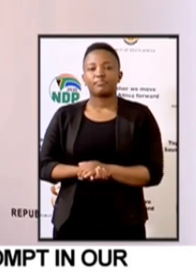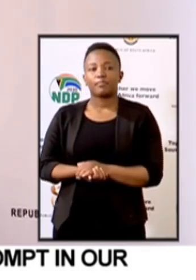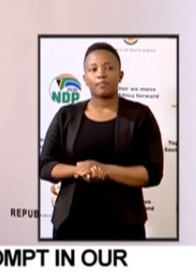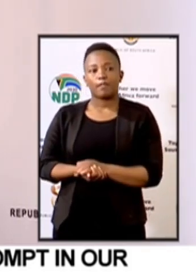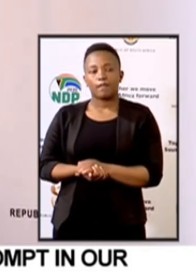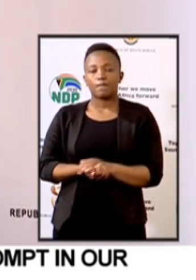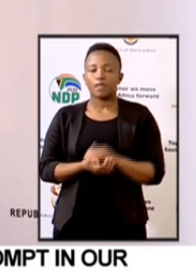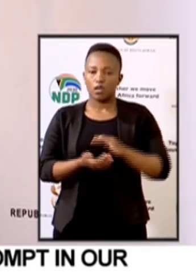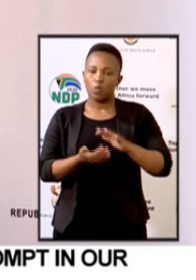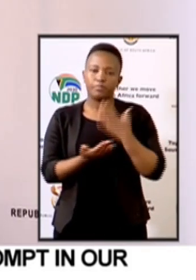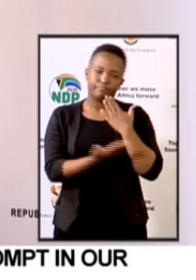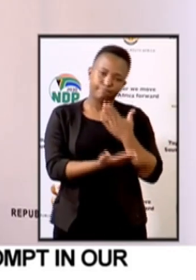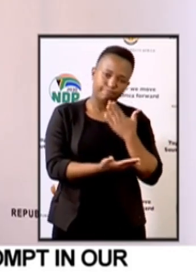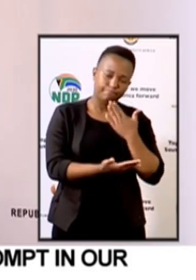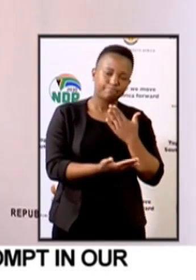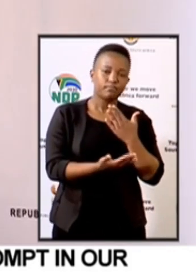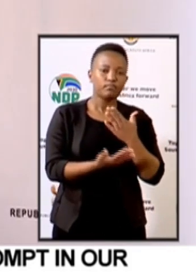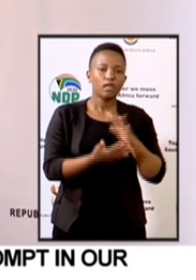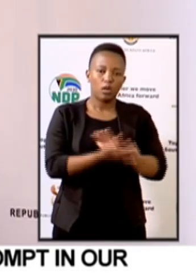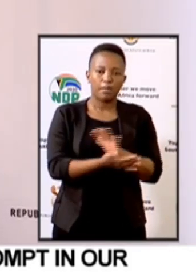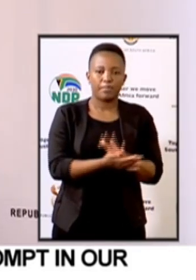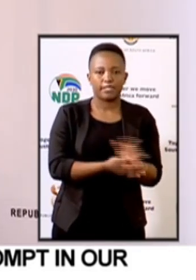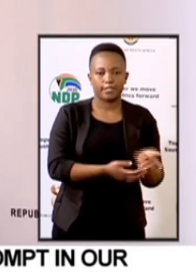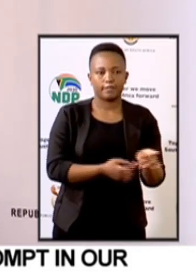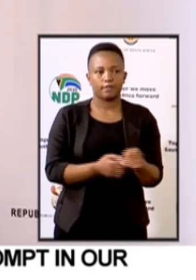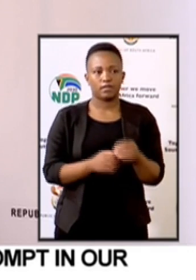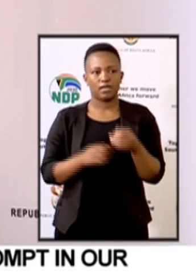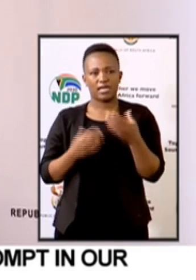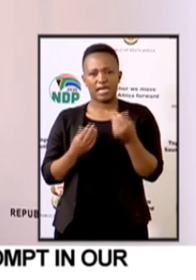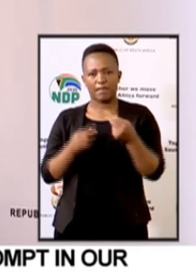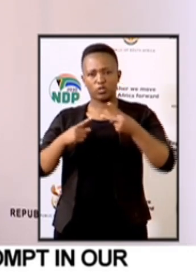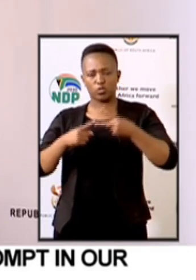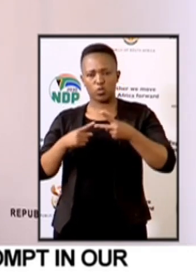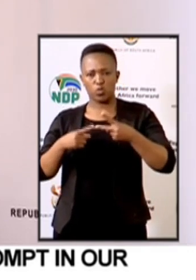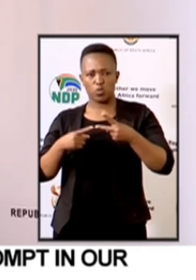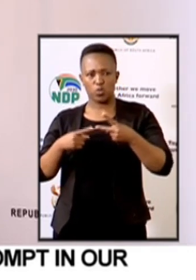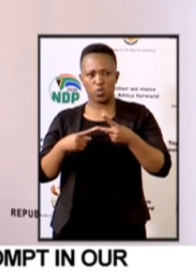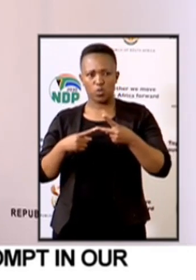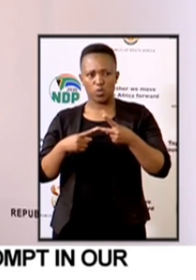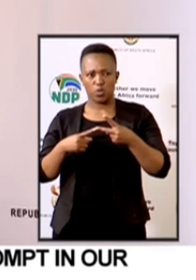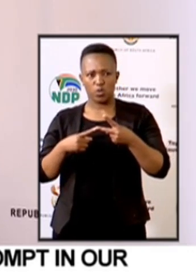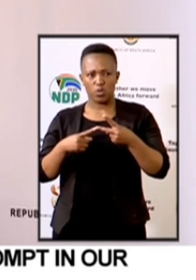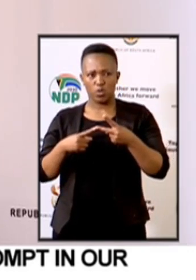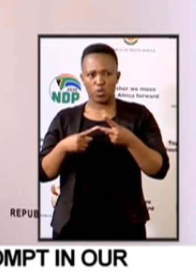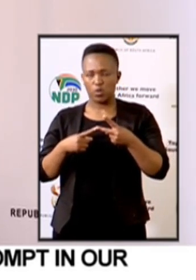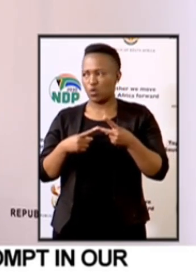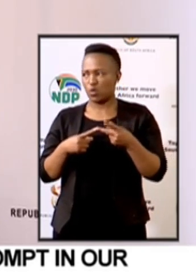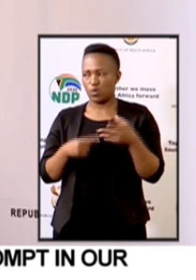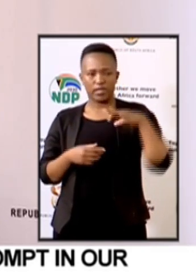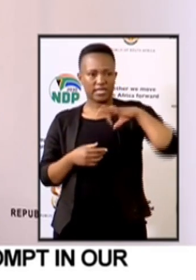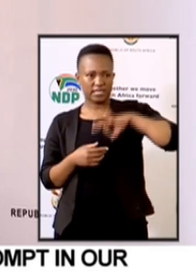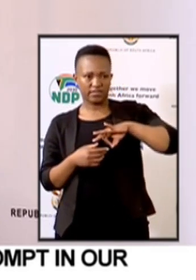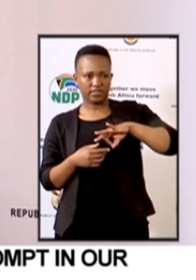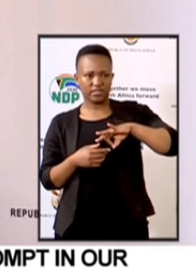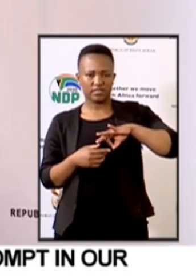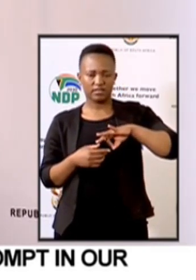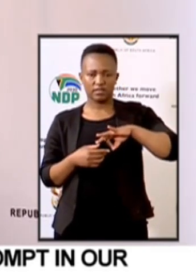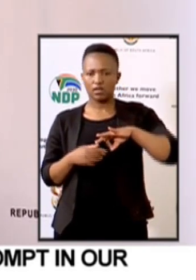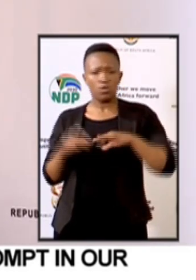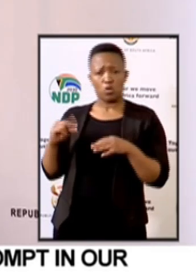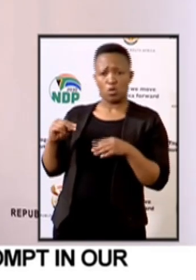that would be appreciated. And number two, did you talk about the incentive? No. Okay.